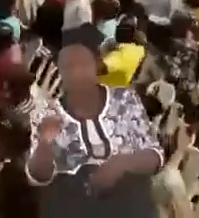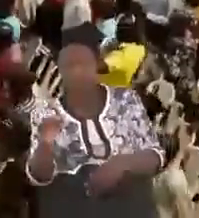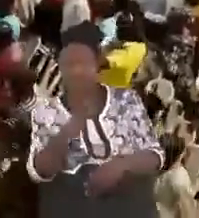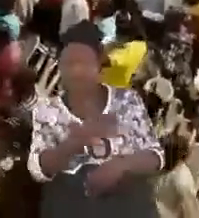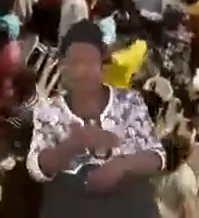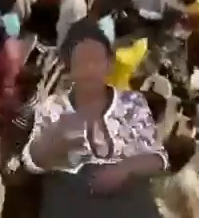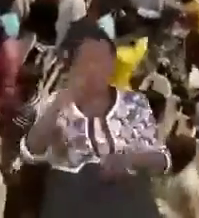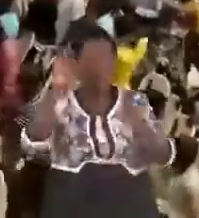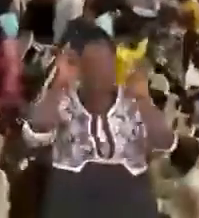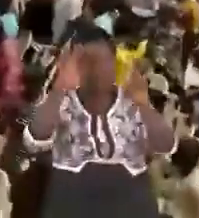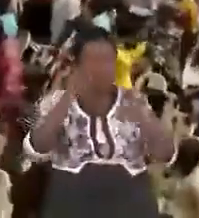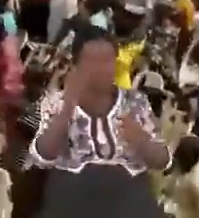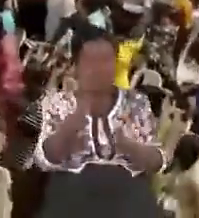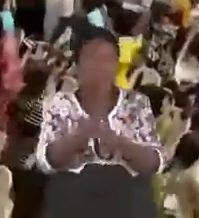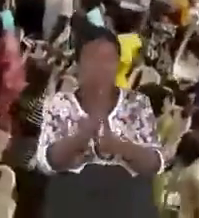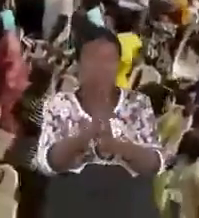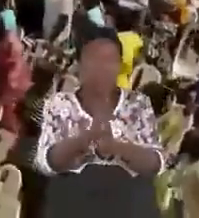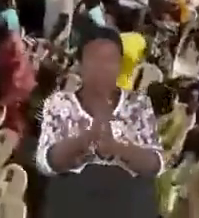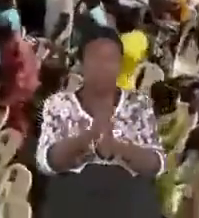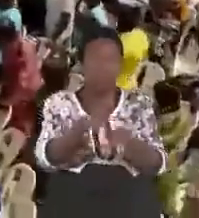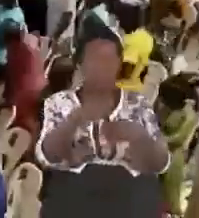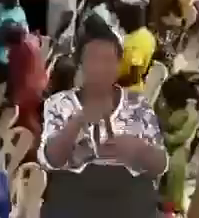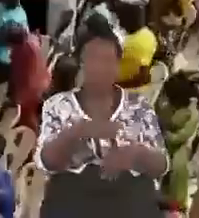soul-winning success